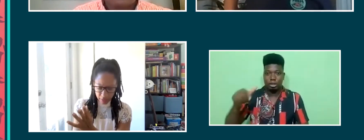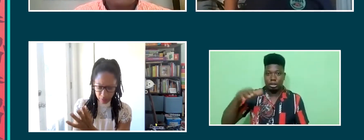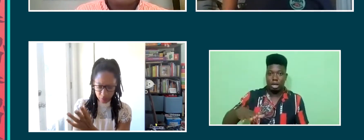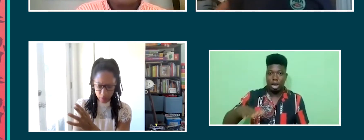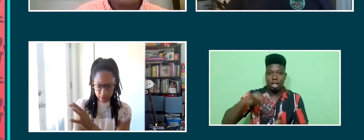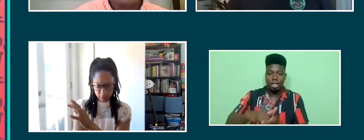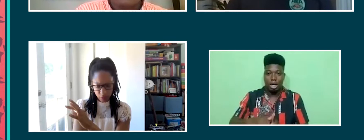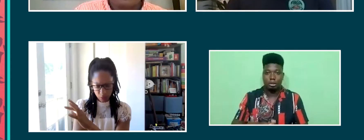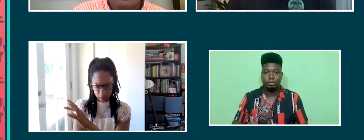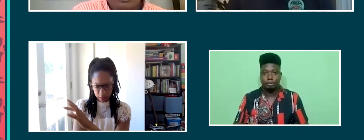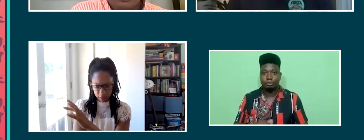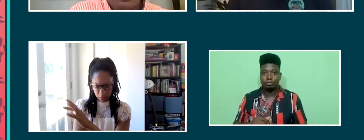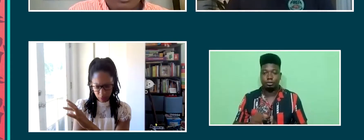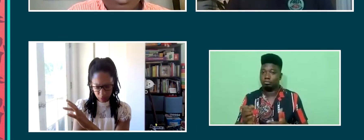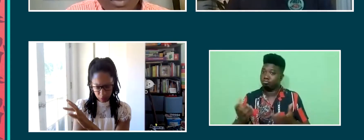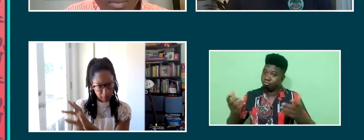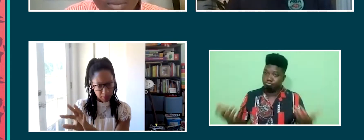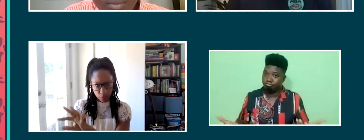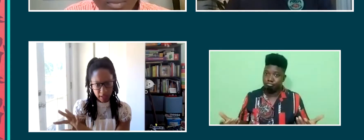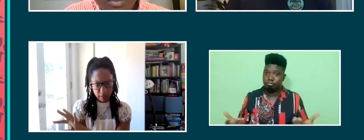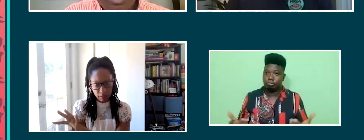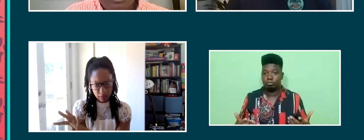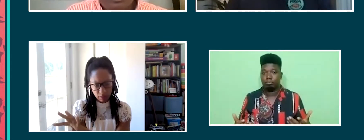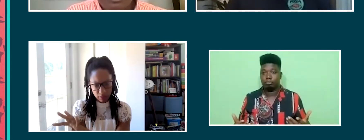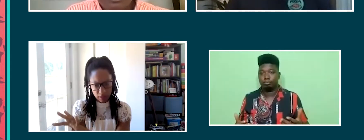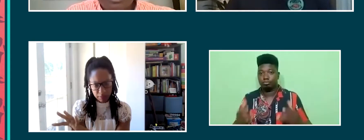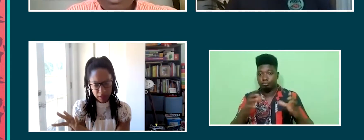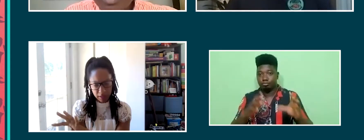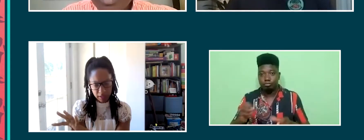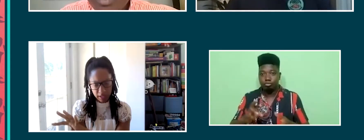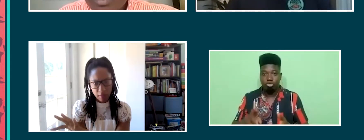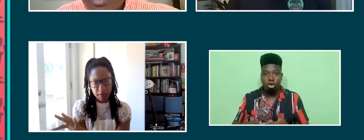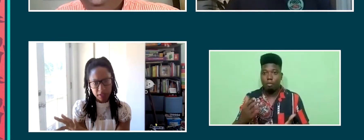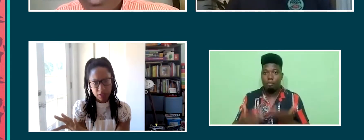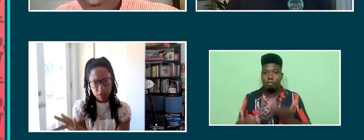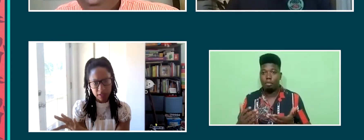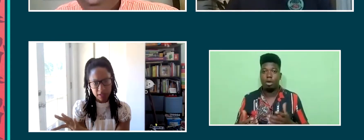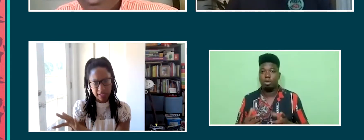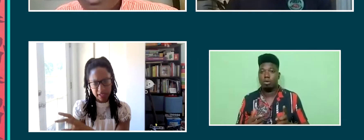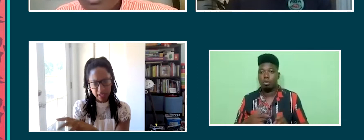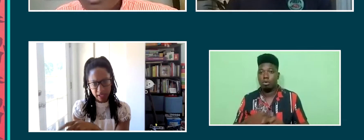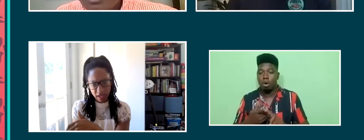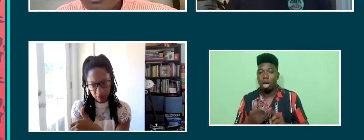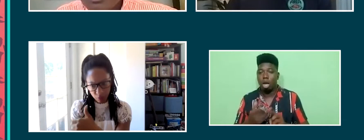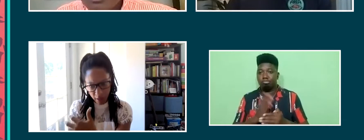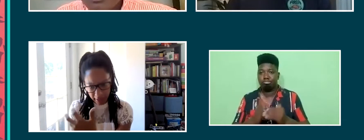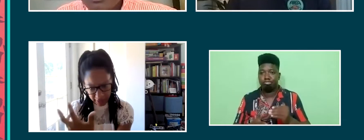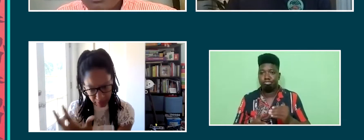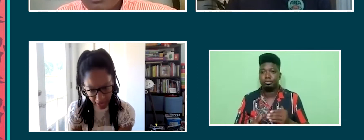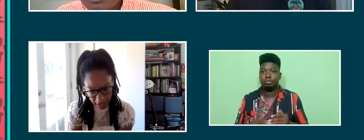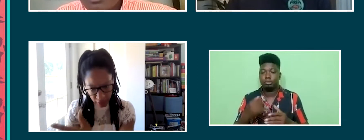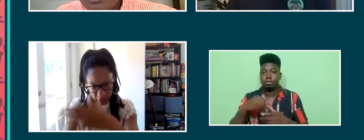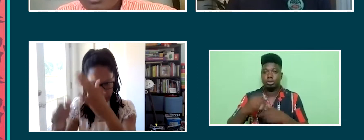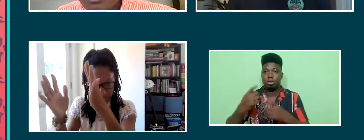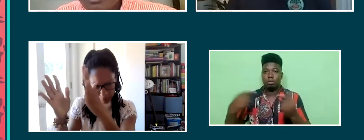either reinforced or maybe went completely in opposition to this idea of what